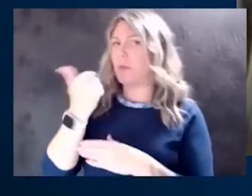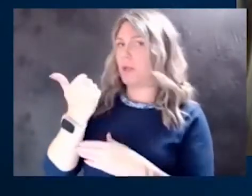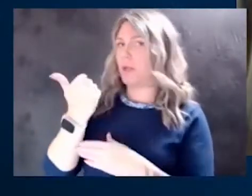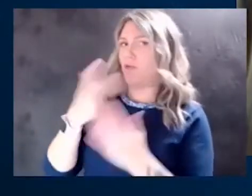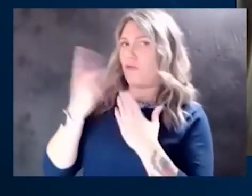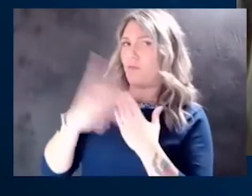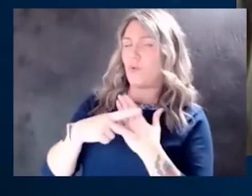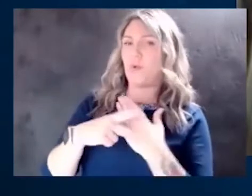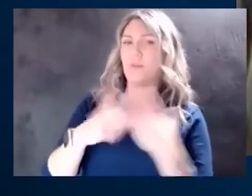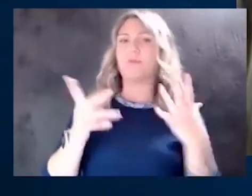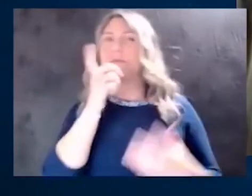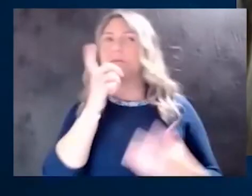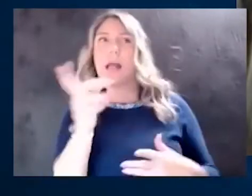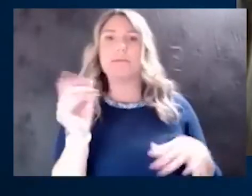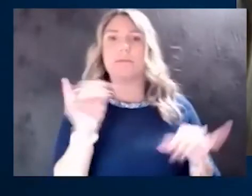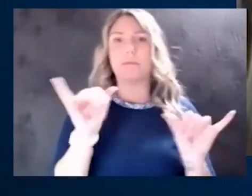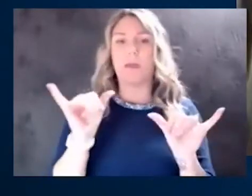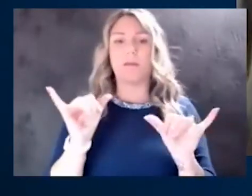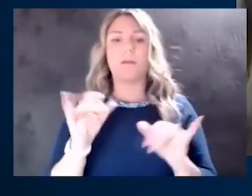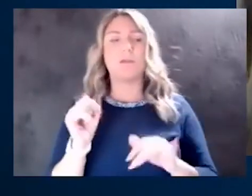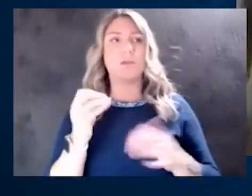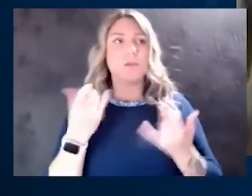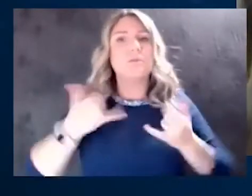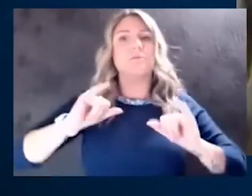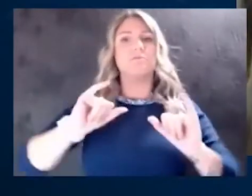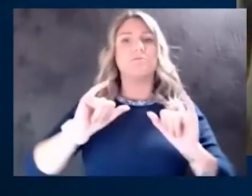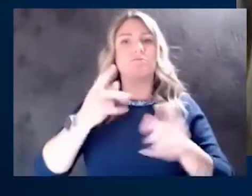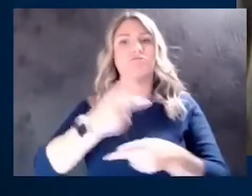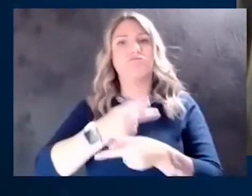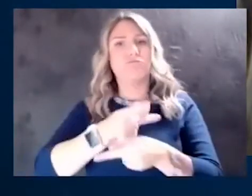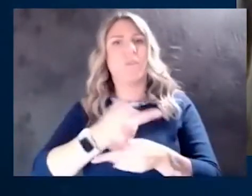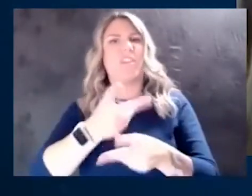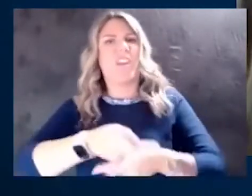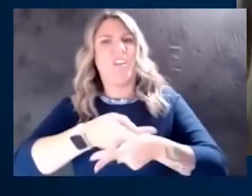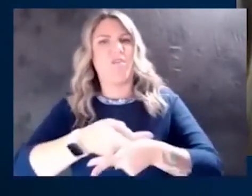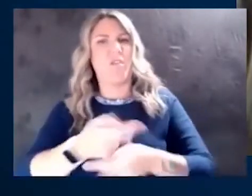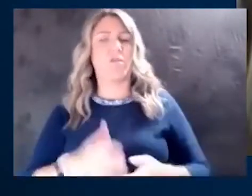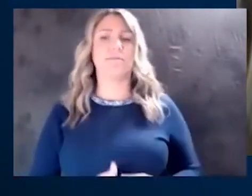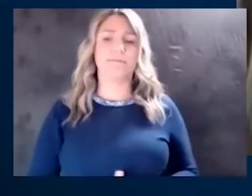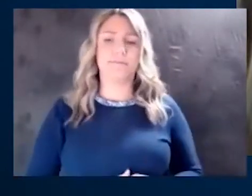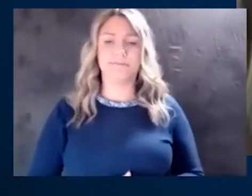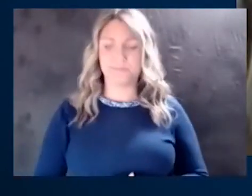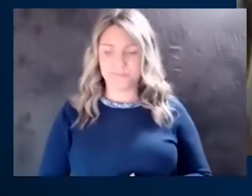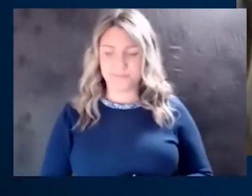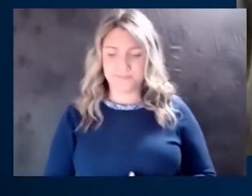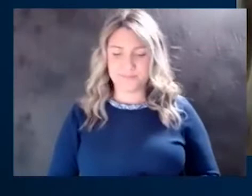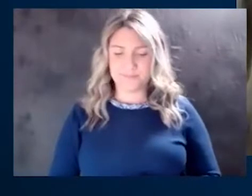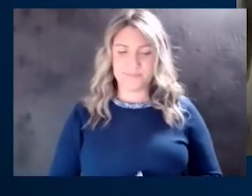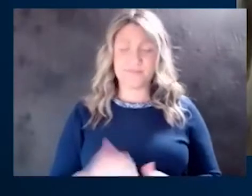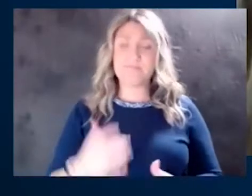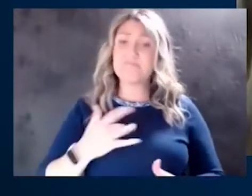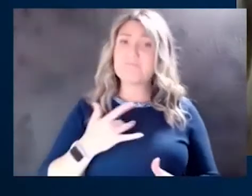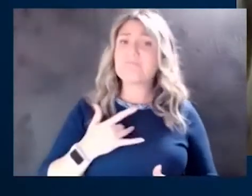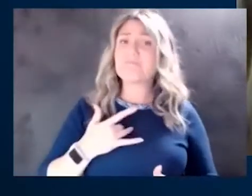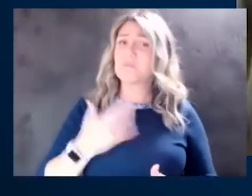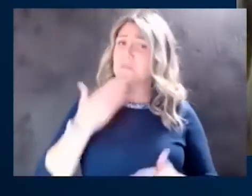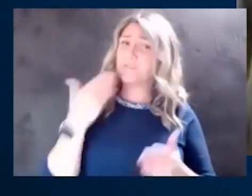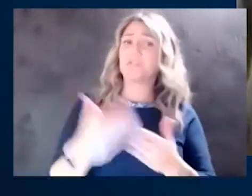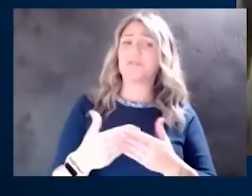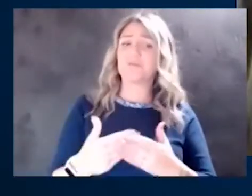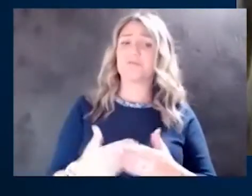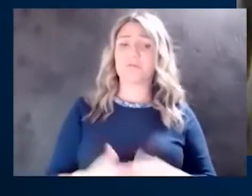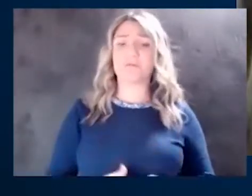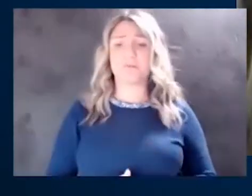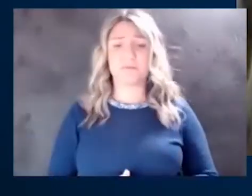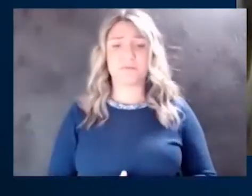not as likely. So, I mean, still trying to be careful but not feel good and